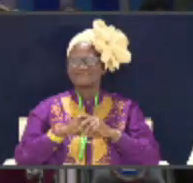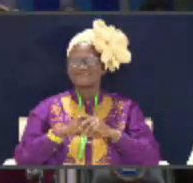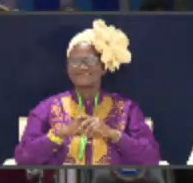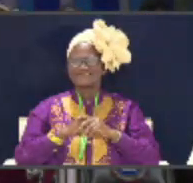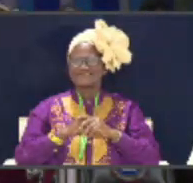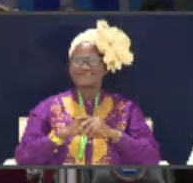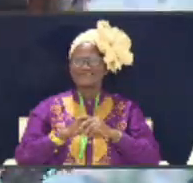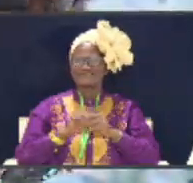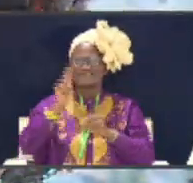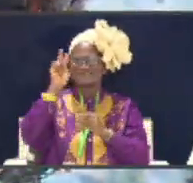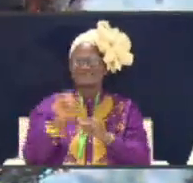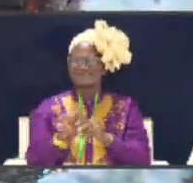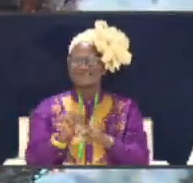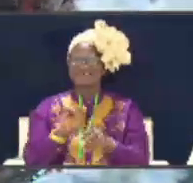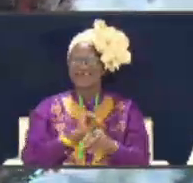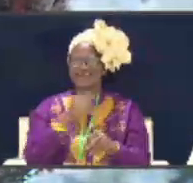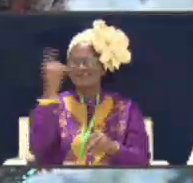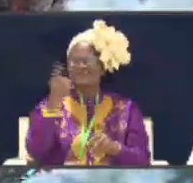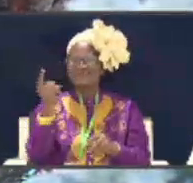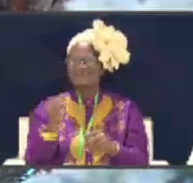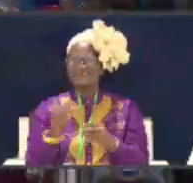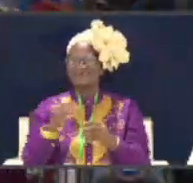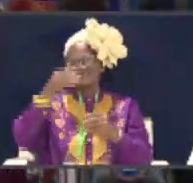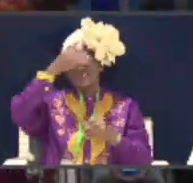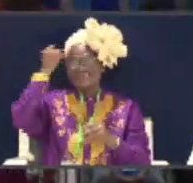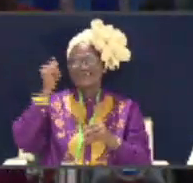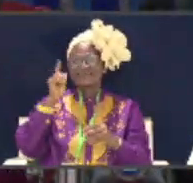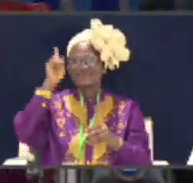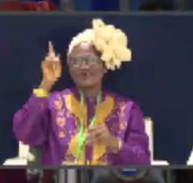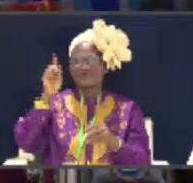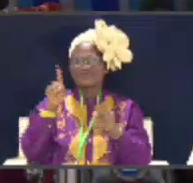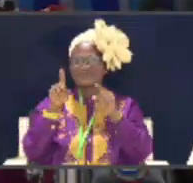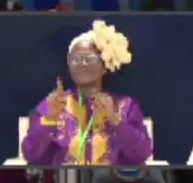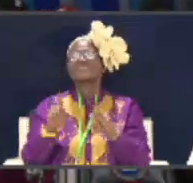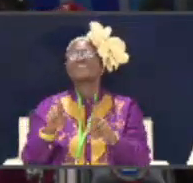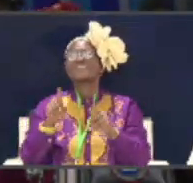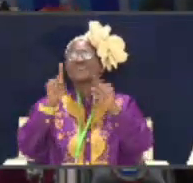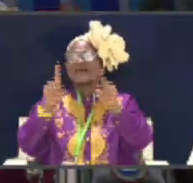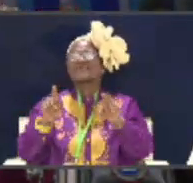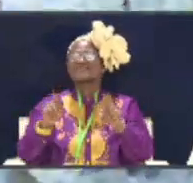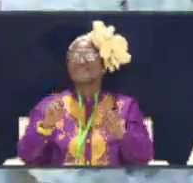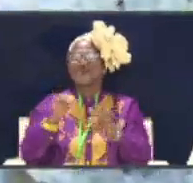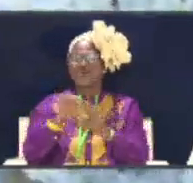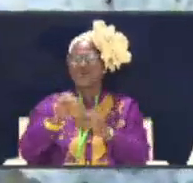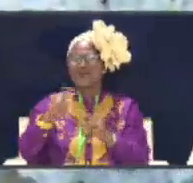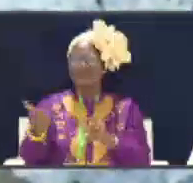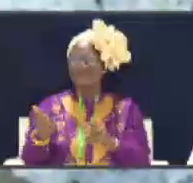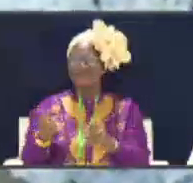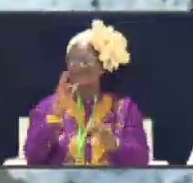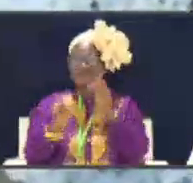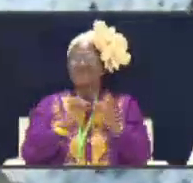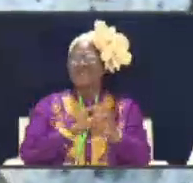Usually I always forget one fellow or the other. If I've not mentioned your name, I thank God for you.